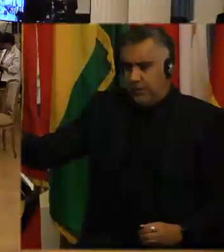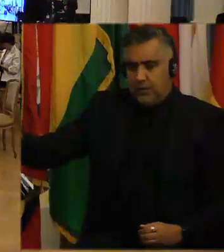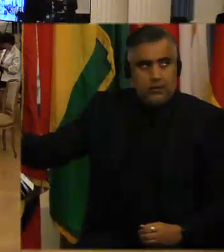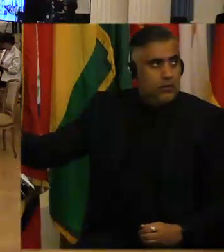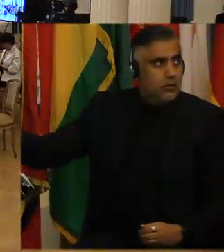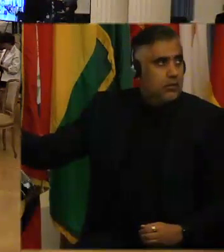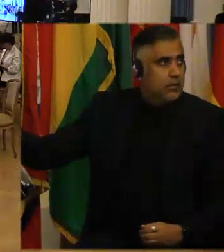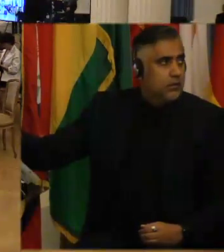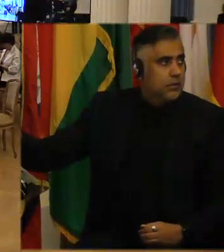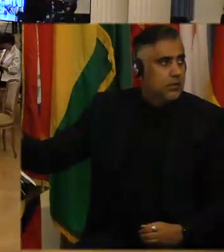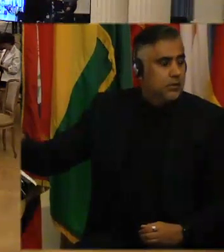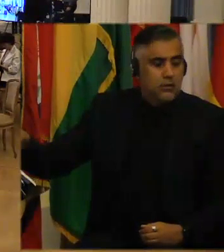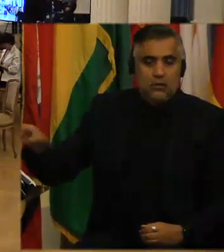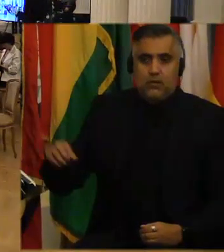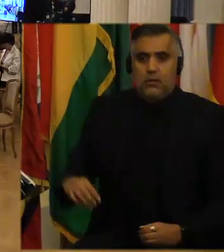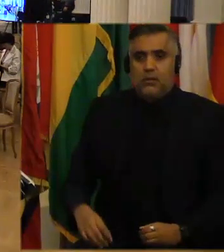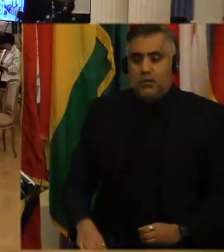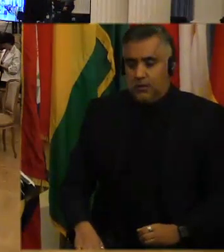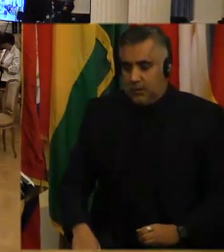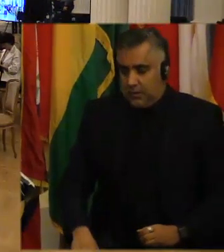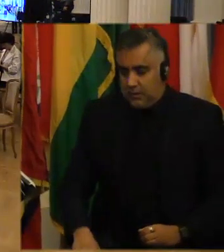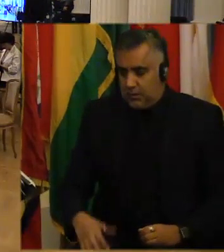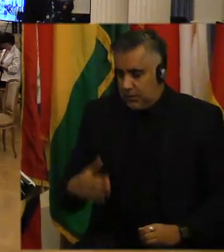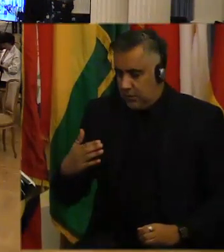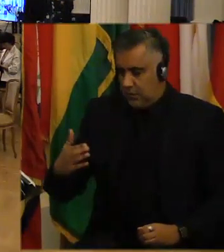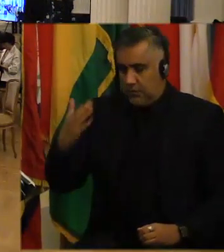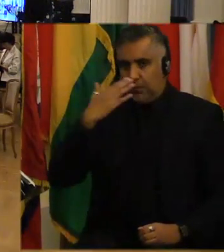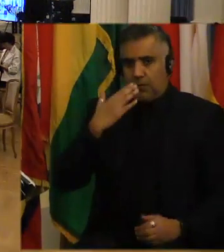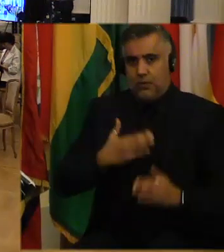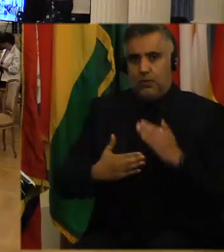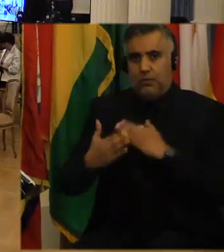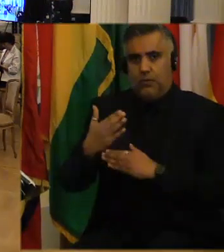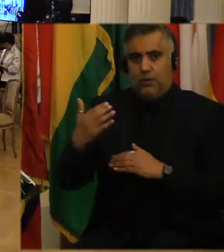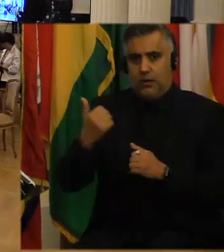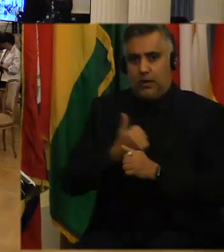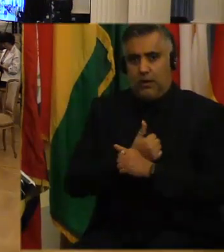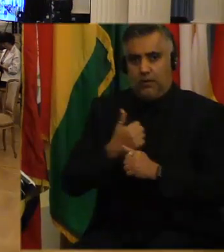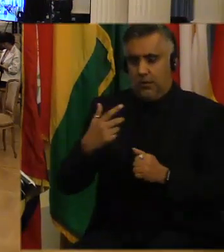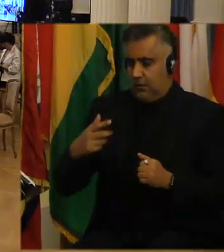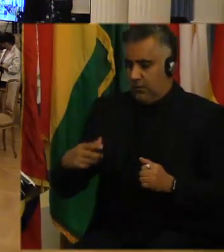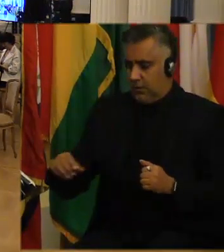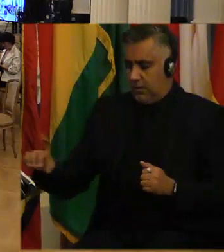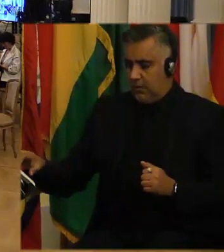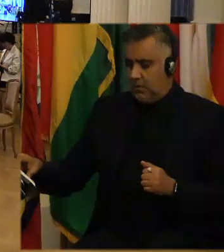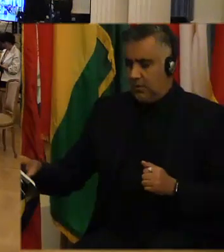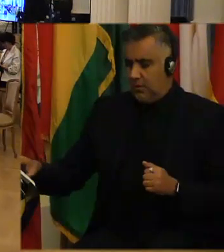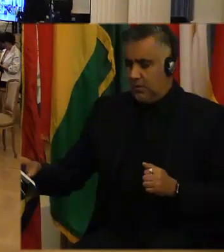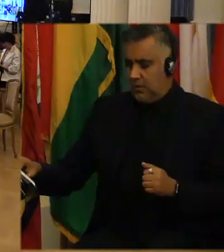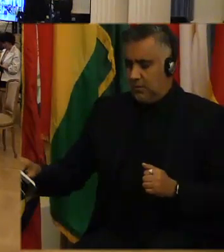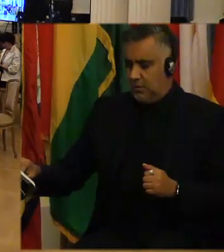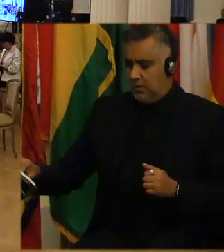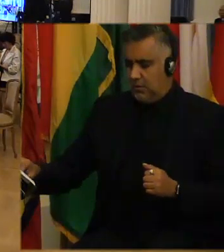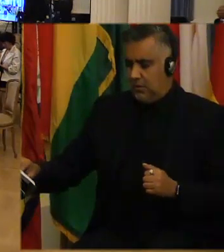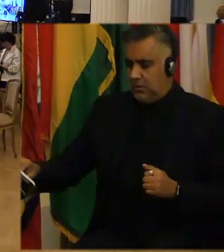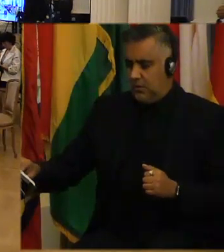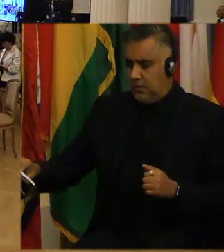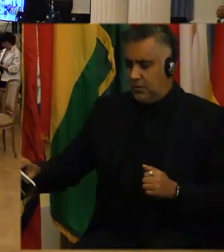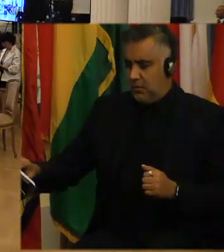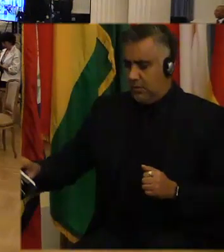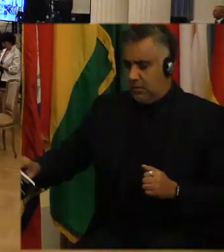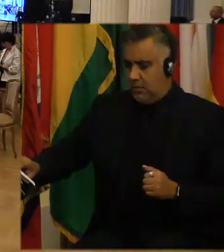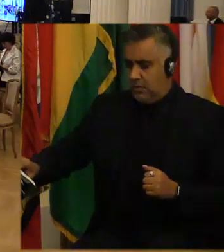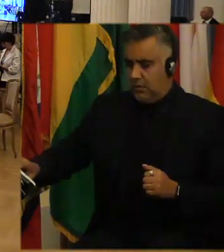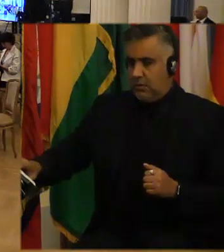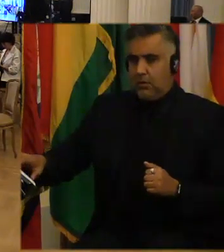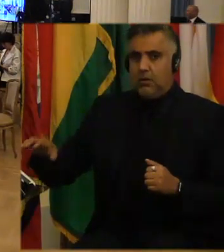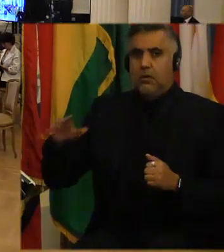Okay. Oh, this works. Good. Good morning. Good morning, everybody, and thank you all for being here. Thank you, Carmen, for your introduction, and thank you